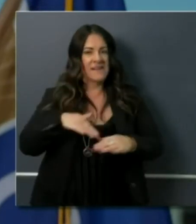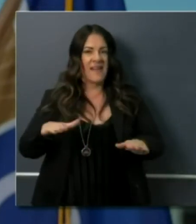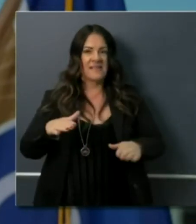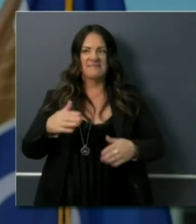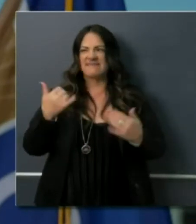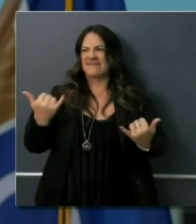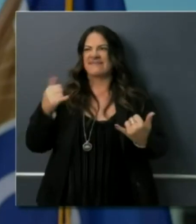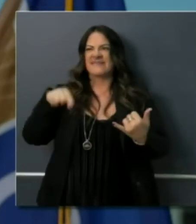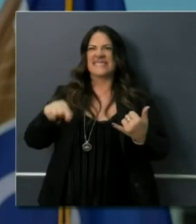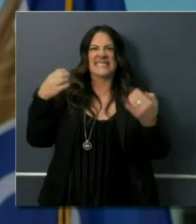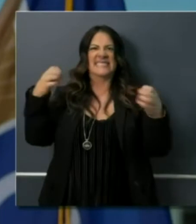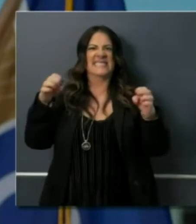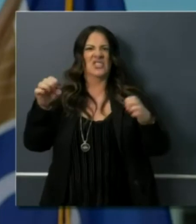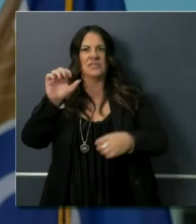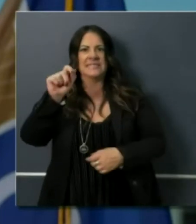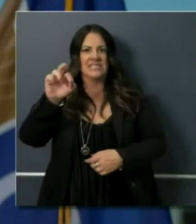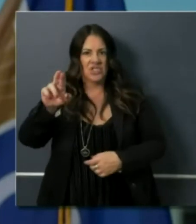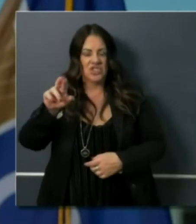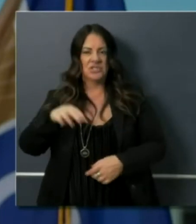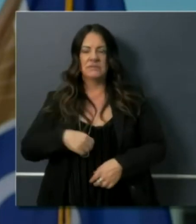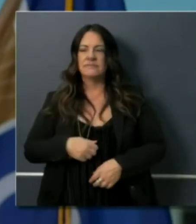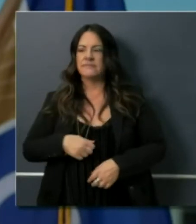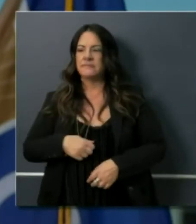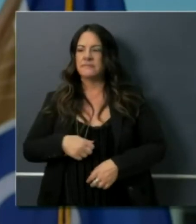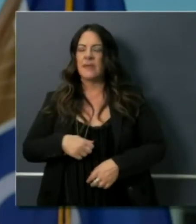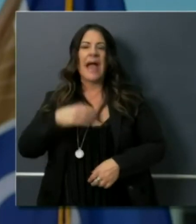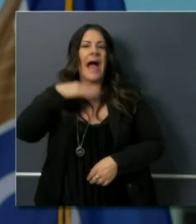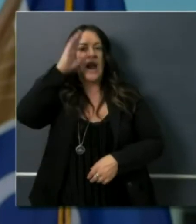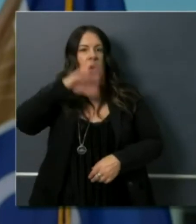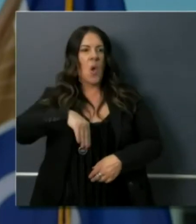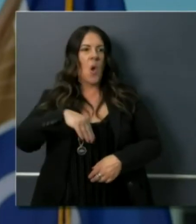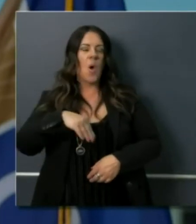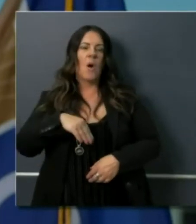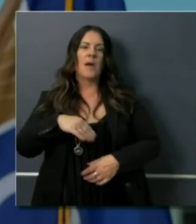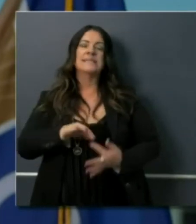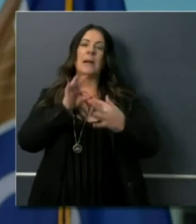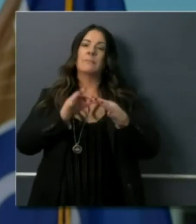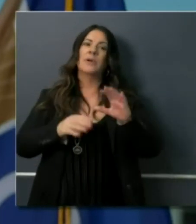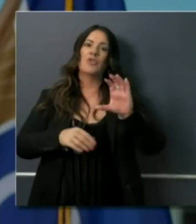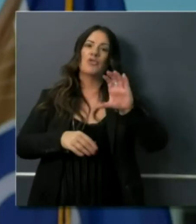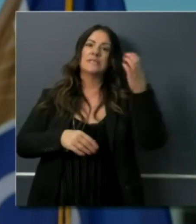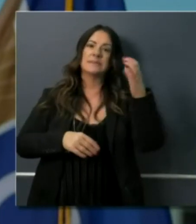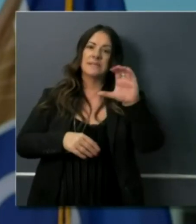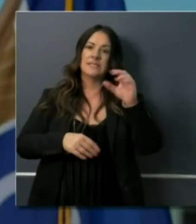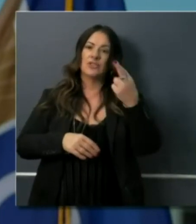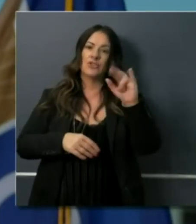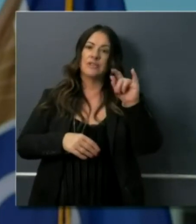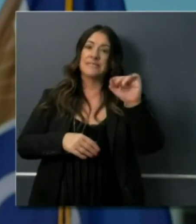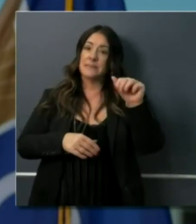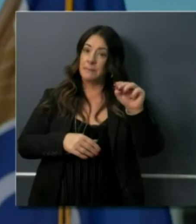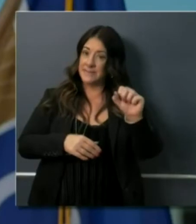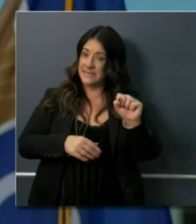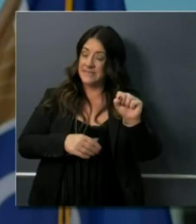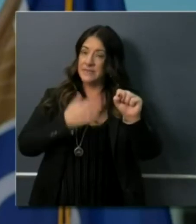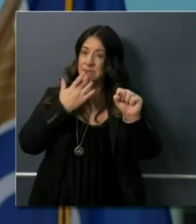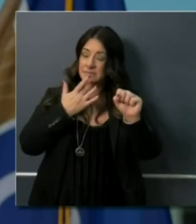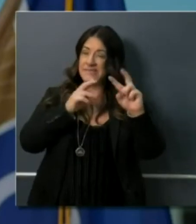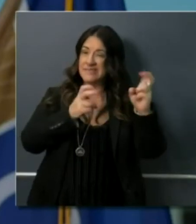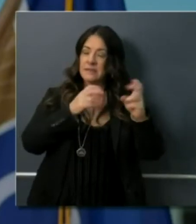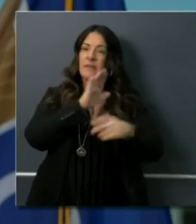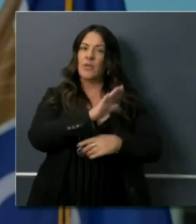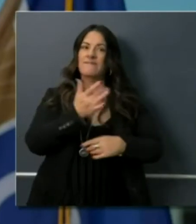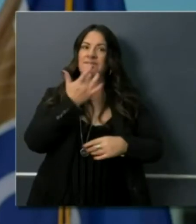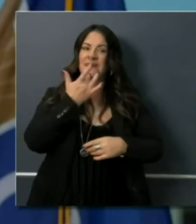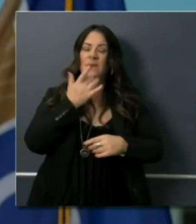Easter, and outside, I think Christmas, this is their favorite weekend of the year. It is also one of the